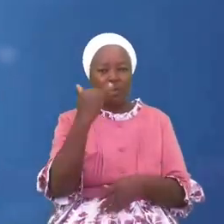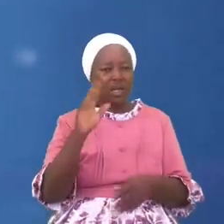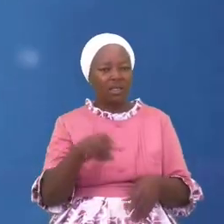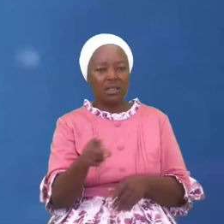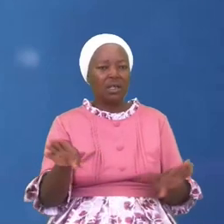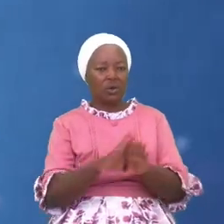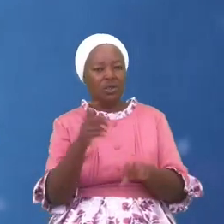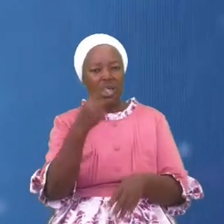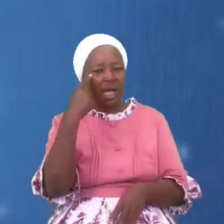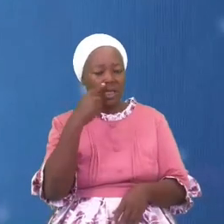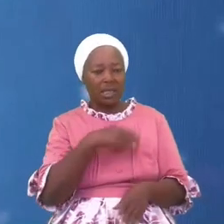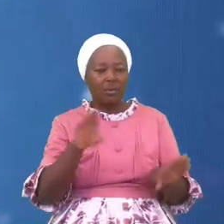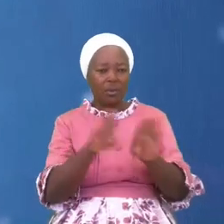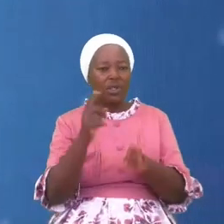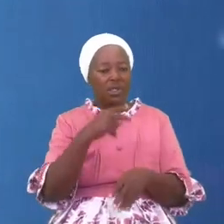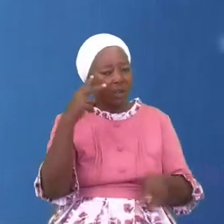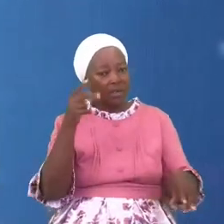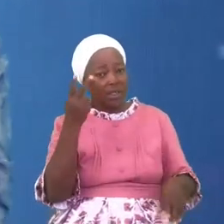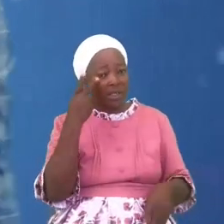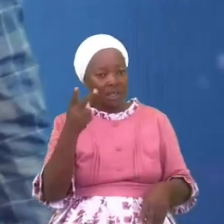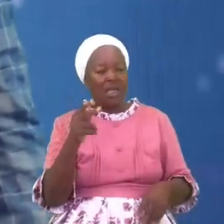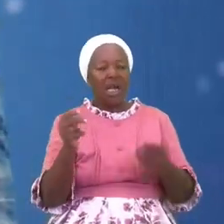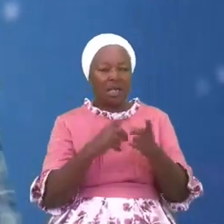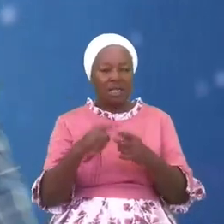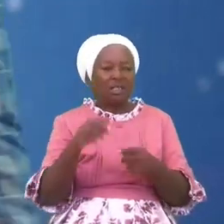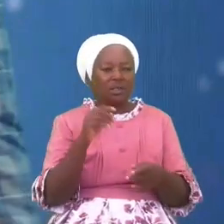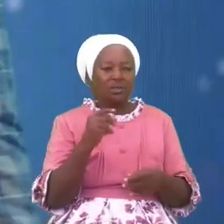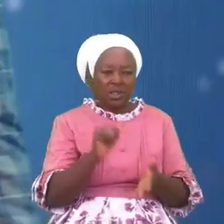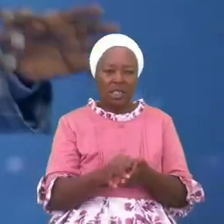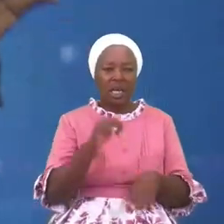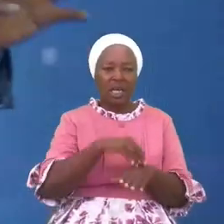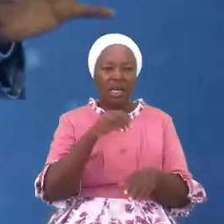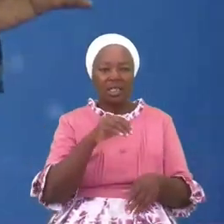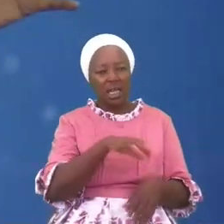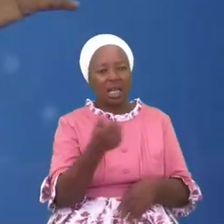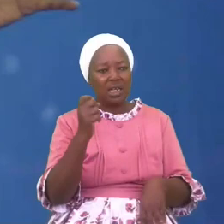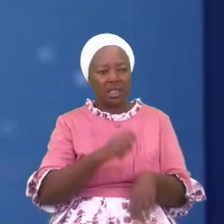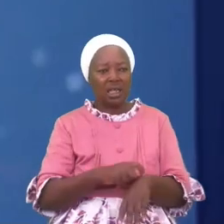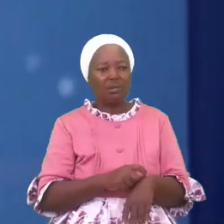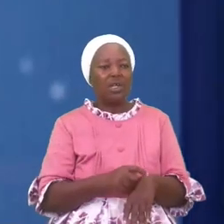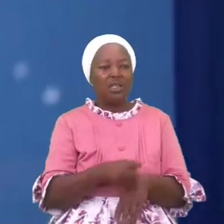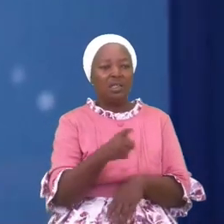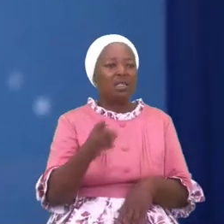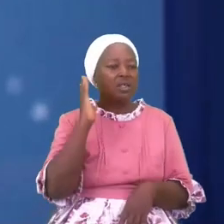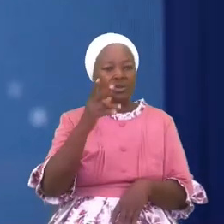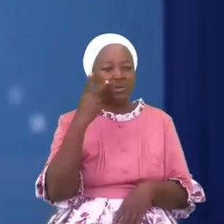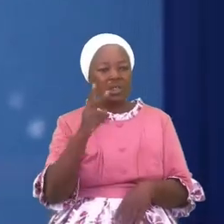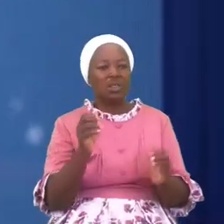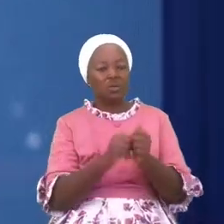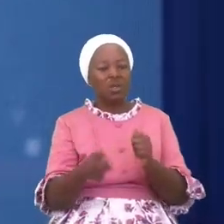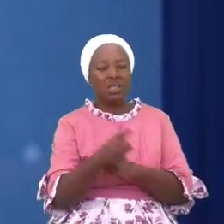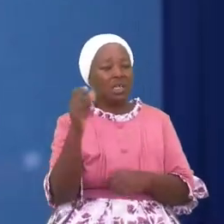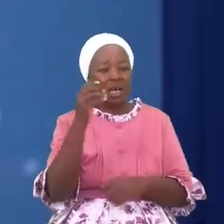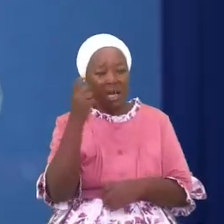at any time they should see with their eyes and hear with their